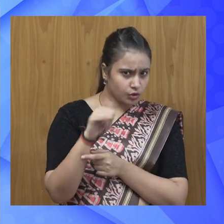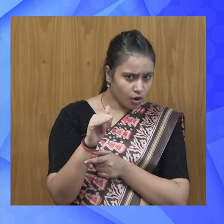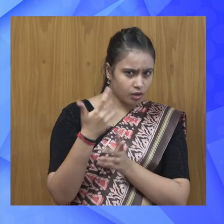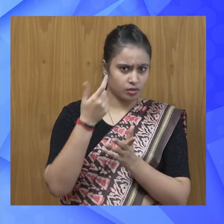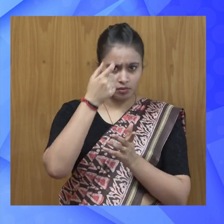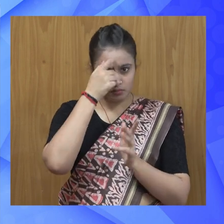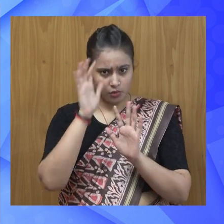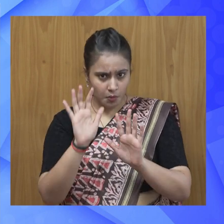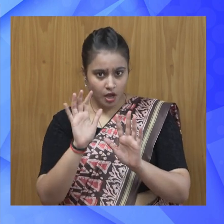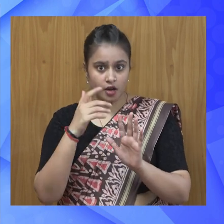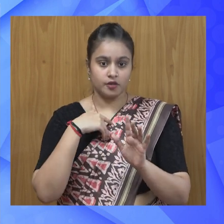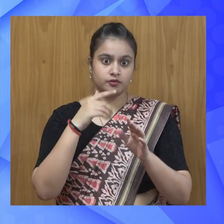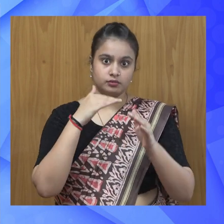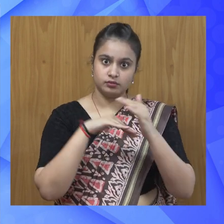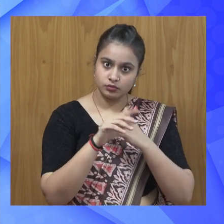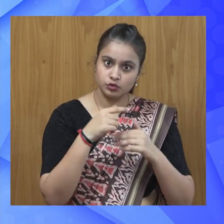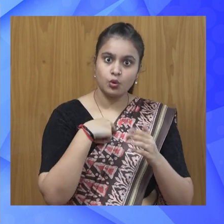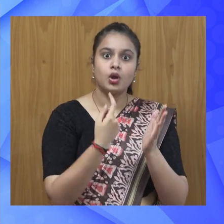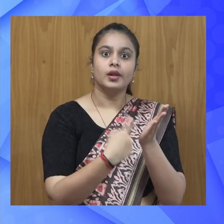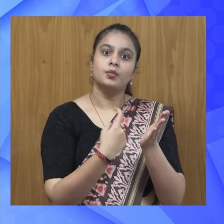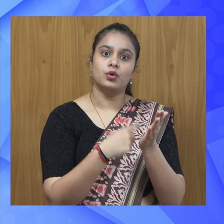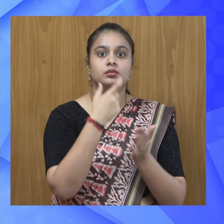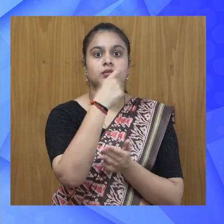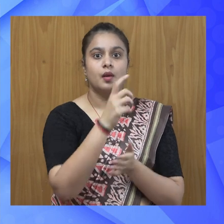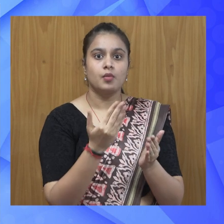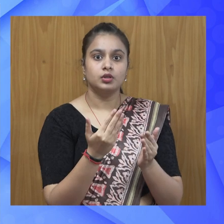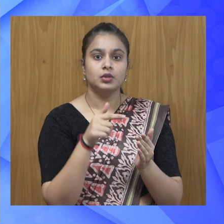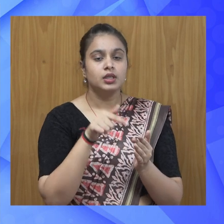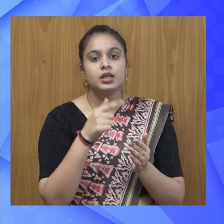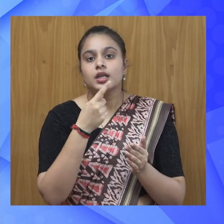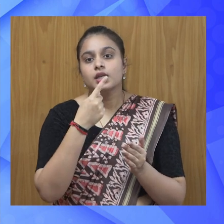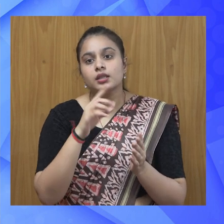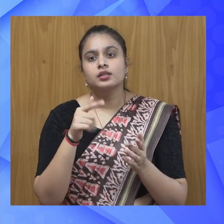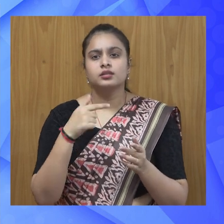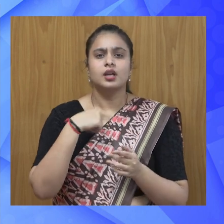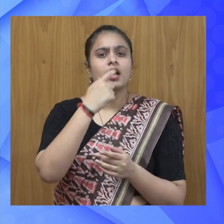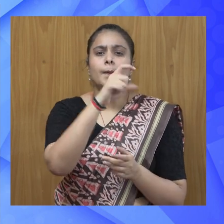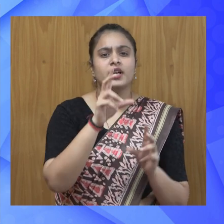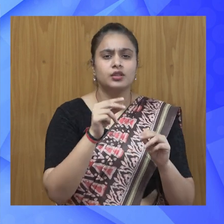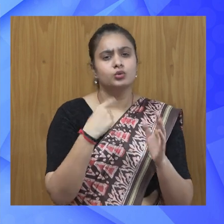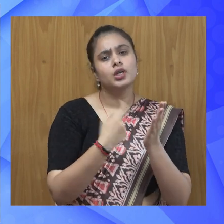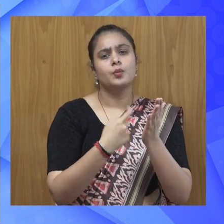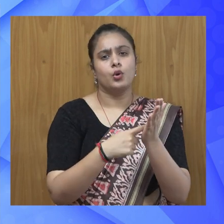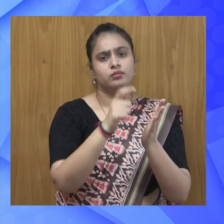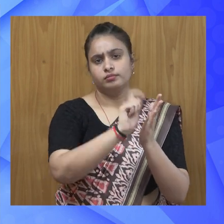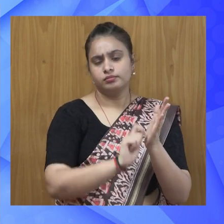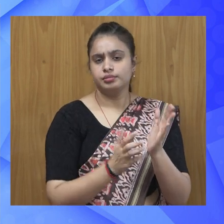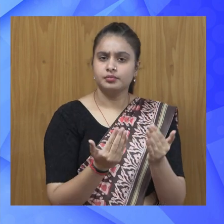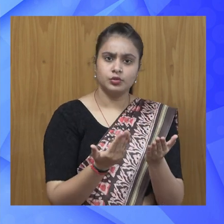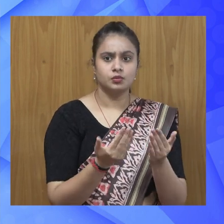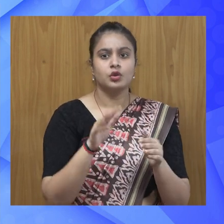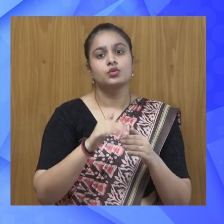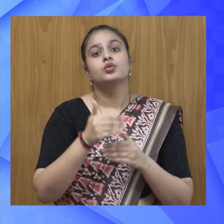has suspicious activity, you can go there and report. Right? It is not a form of a complaint, you can simply report also. Besides that,